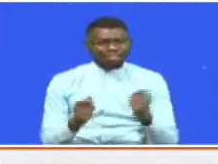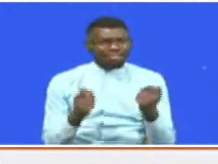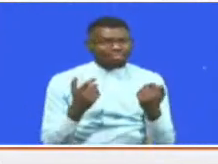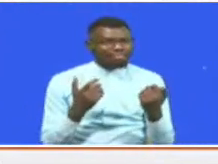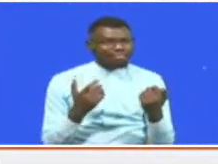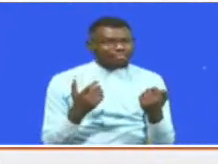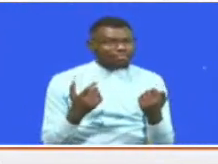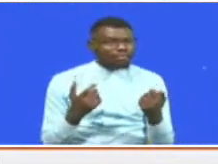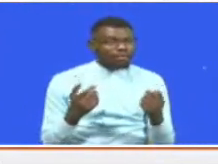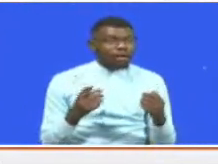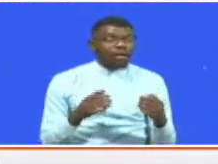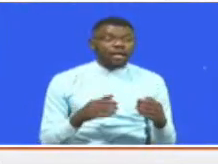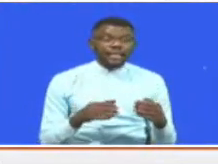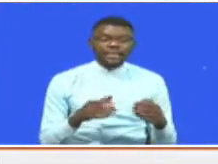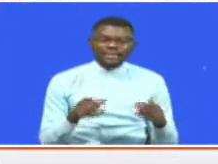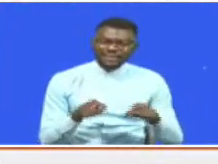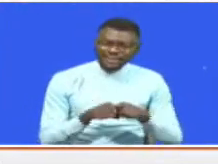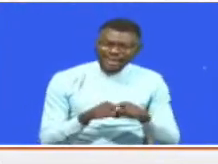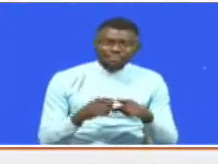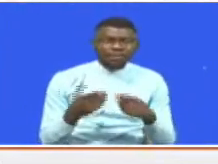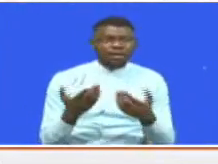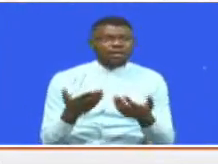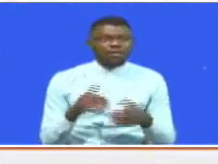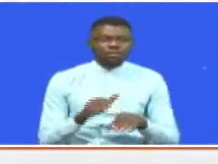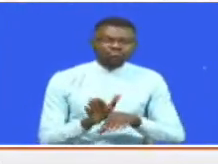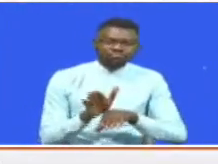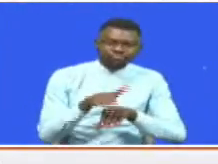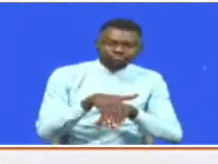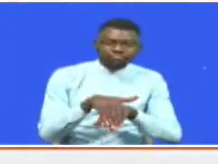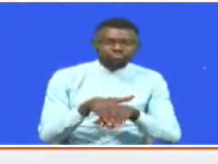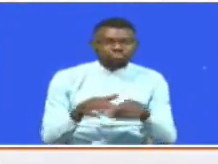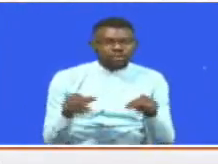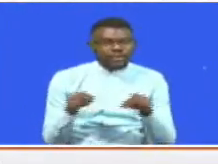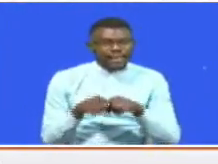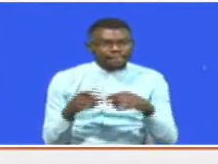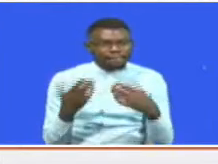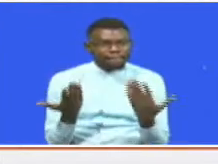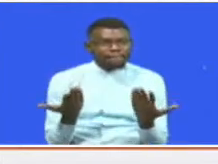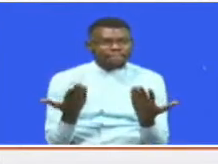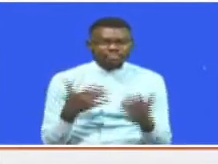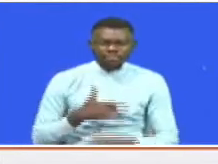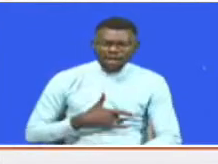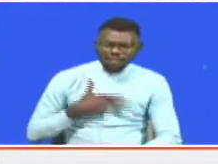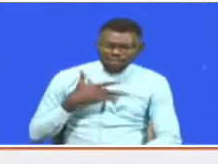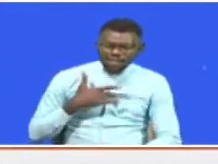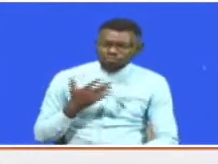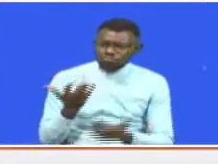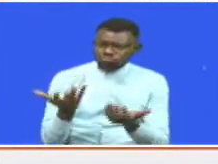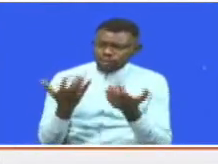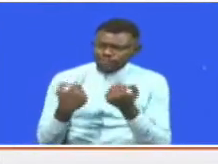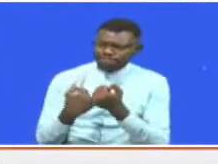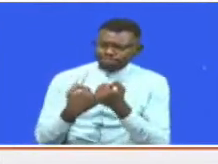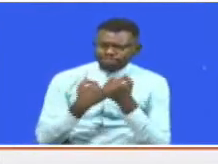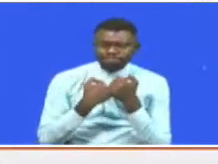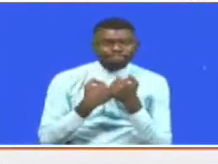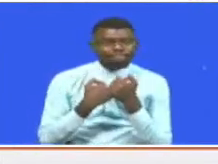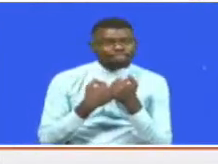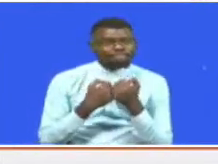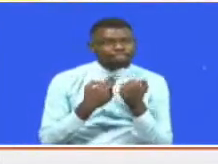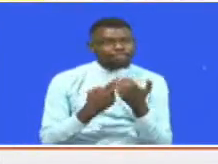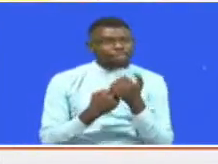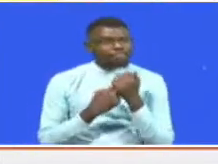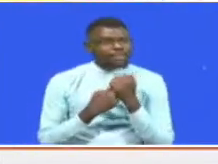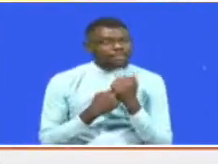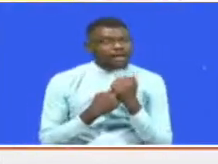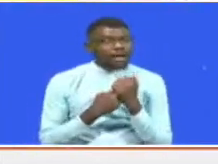cloth and sanitation. And we feel that we need some support from the